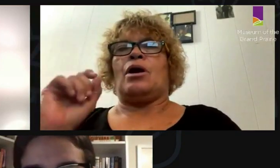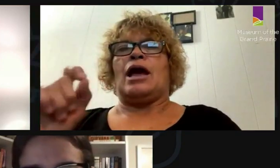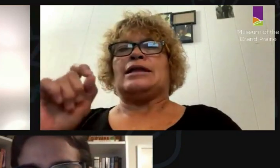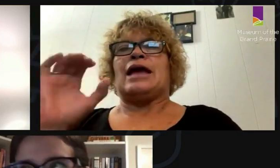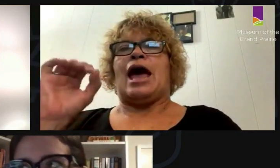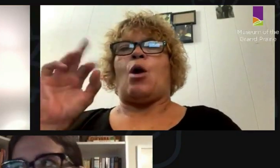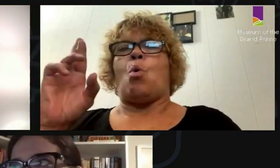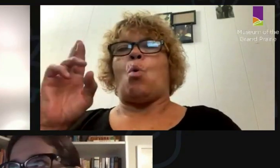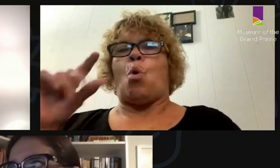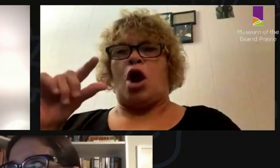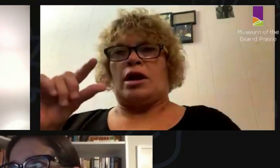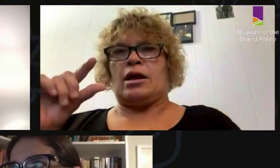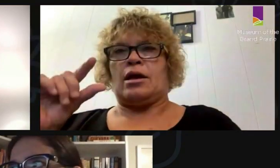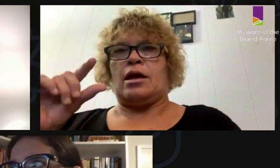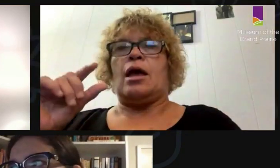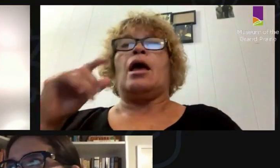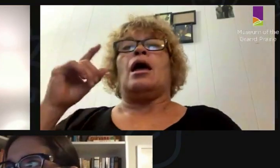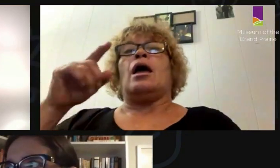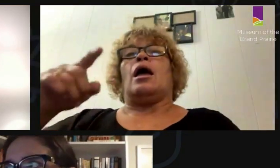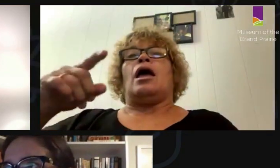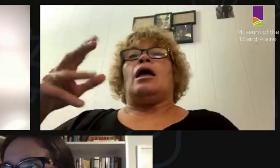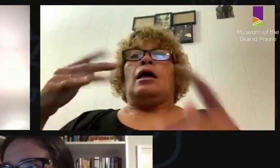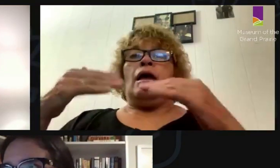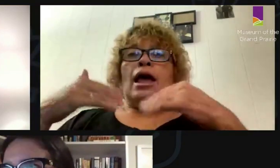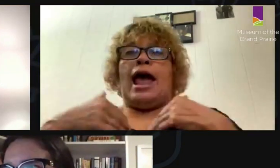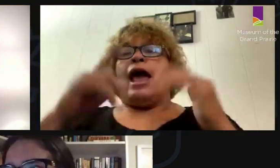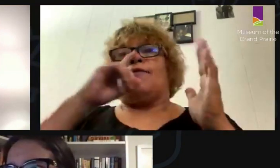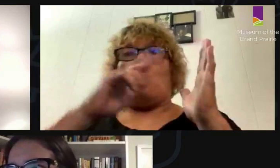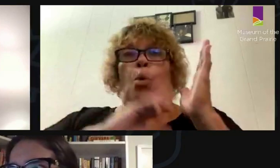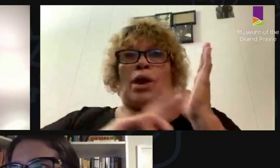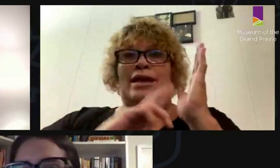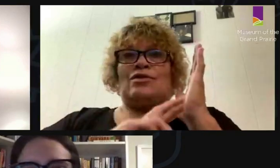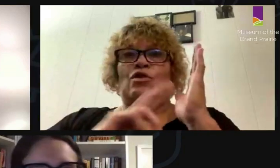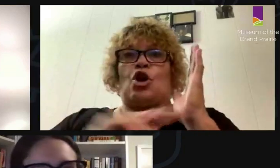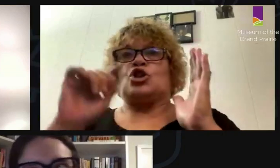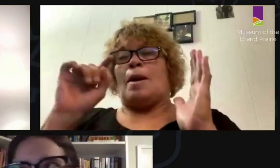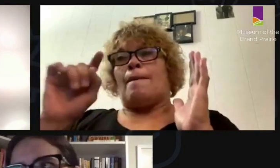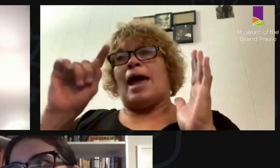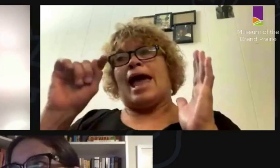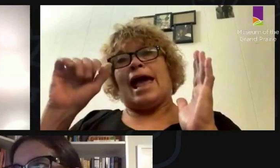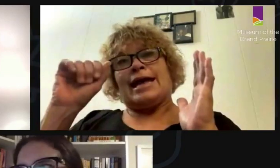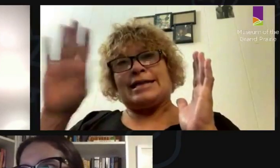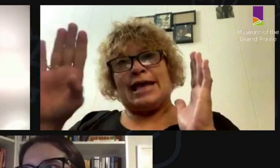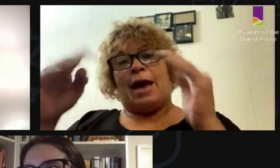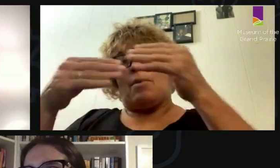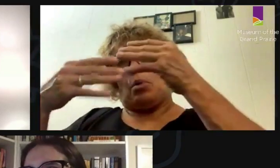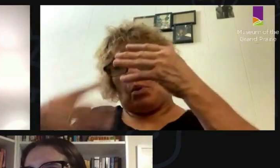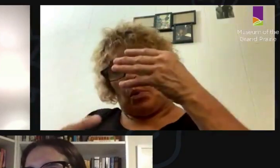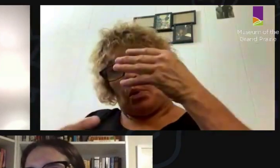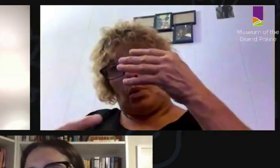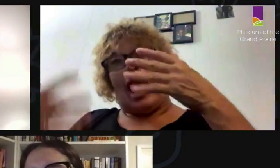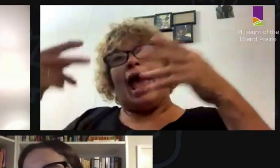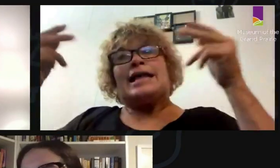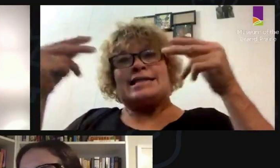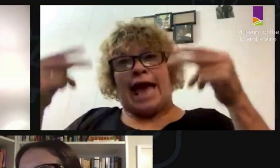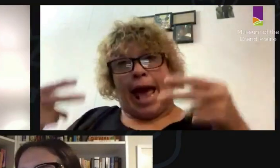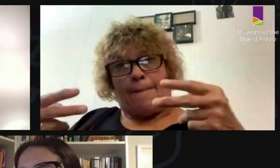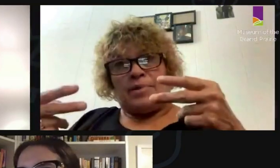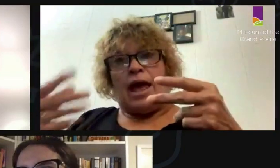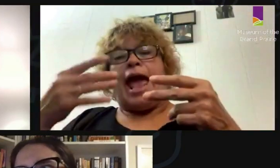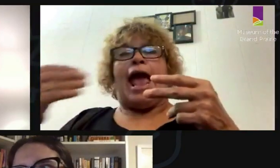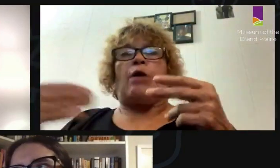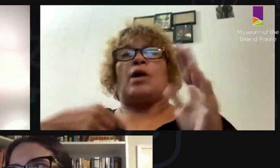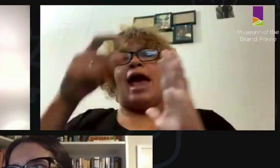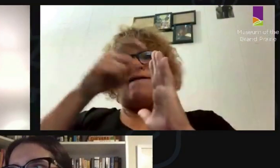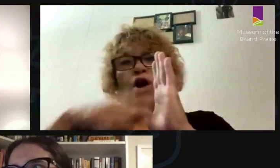ssjlab.org. And we have like a research tab, and we have a bunch of articles there, you